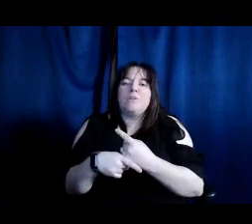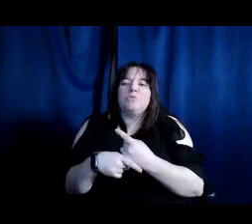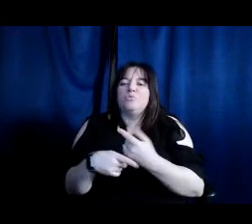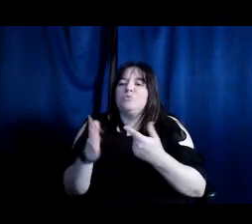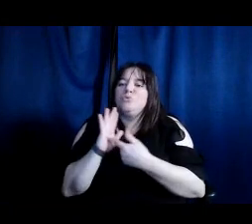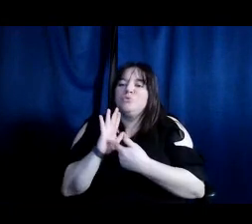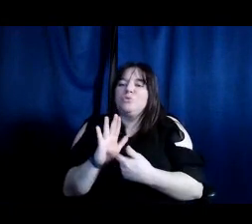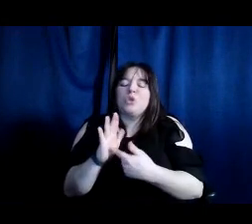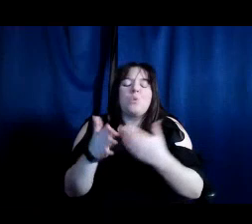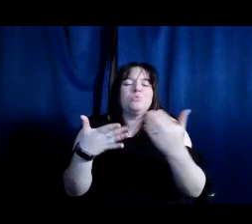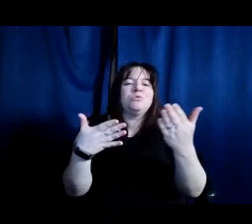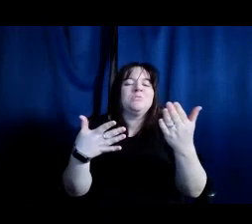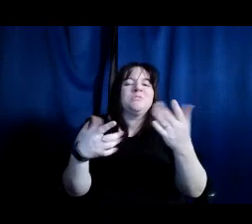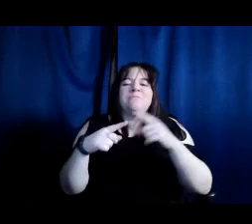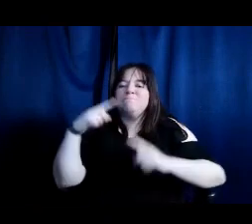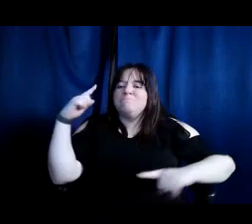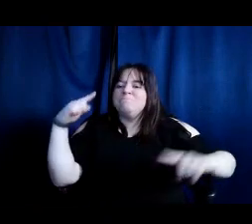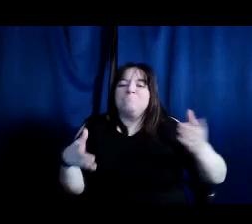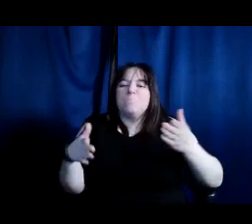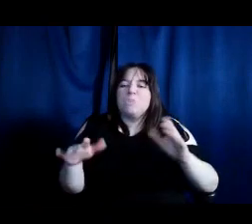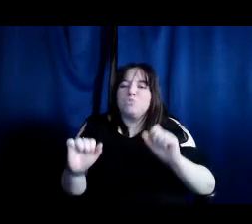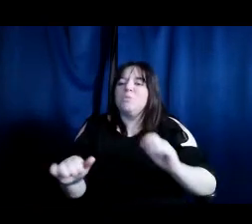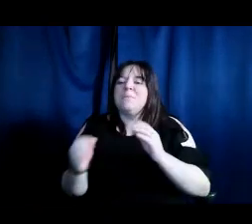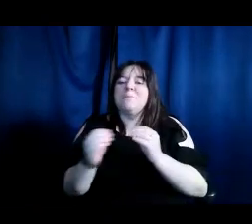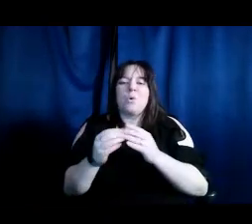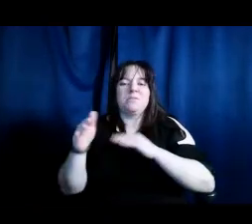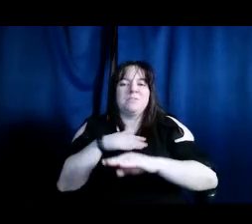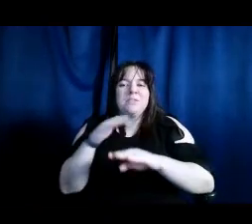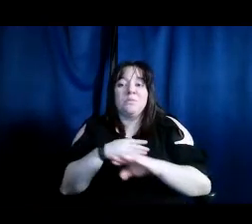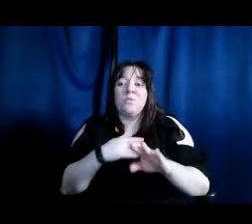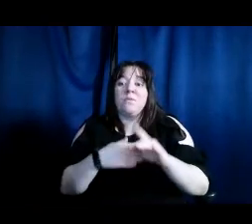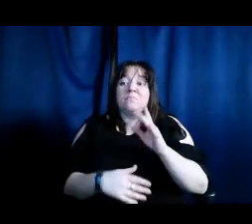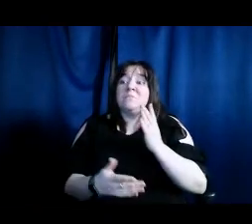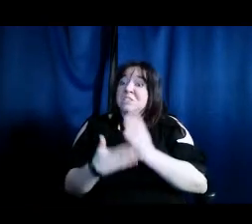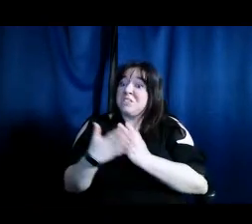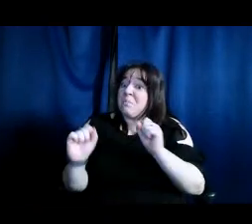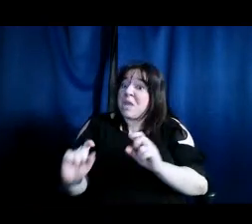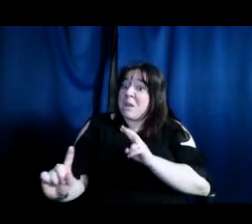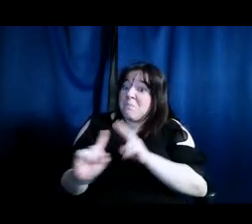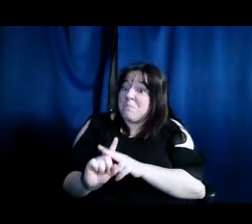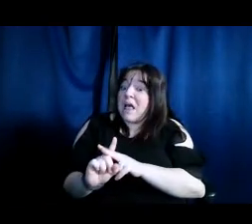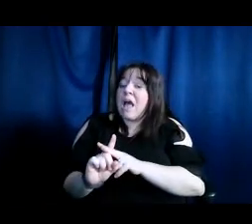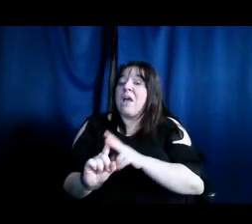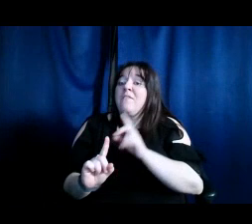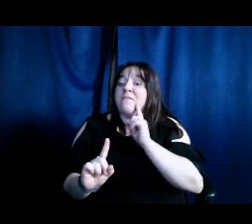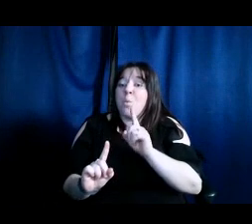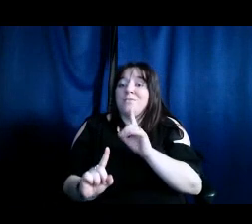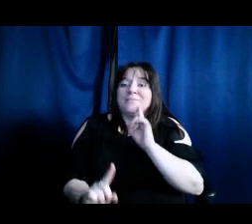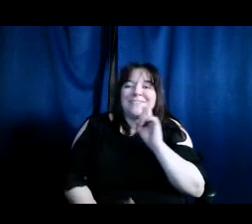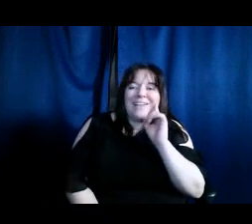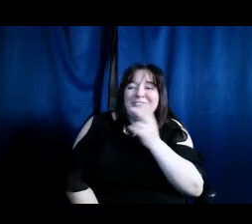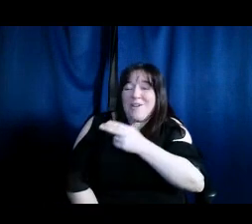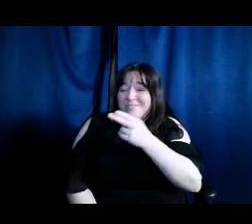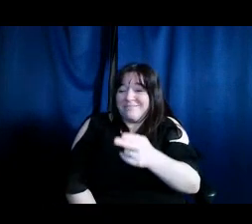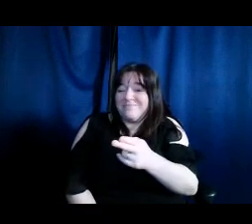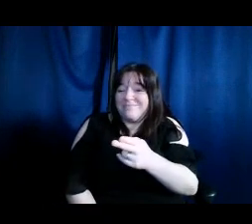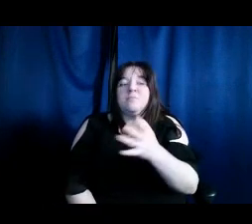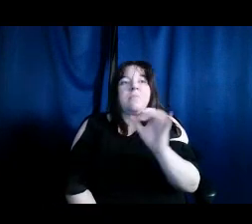can be beneficial to individuals who are deaf or hard of hearing, like providing captions, preparing